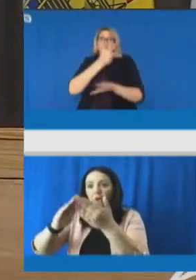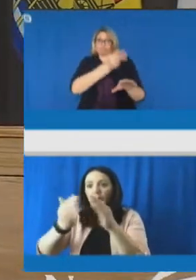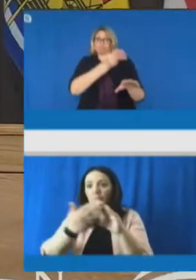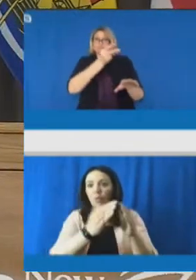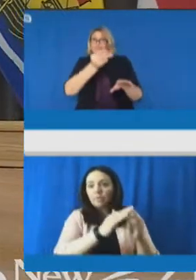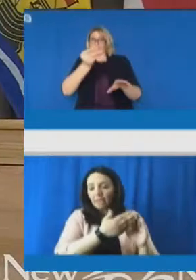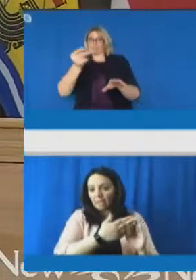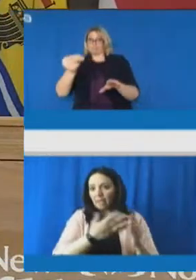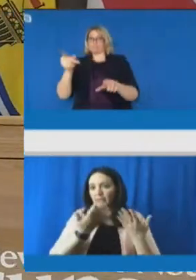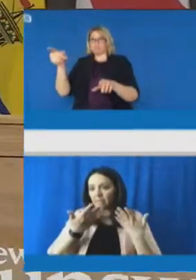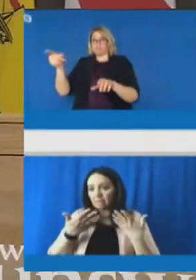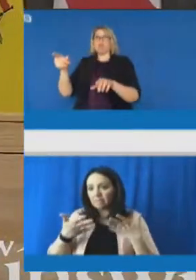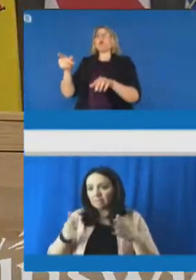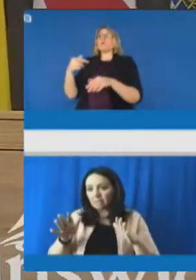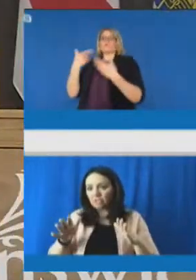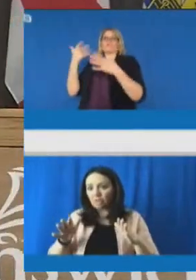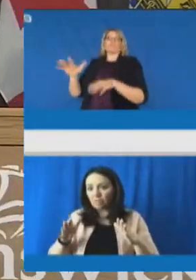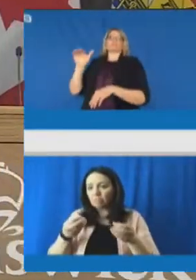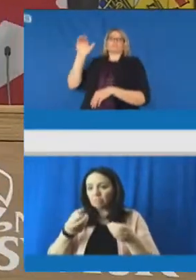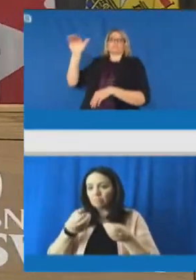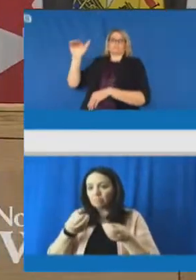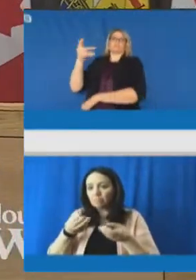Long, Miramichi leader.